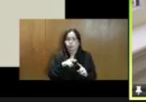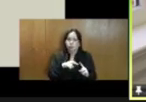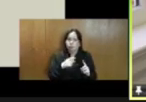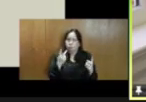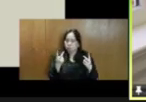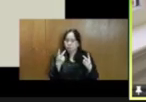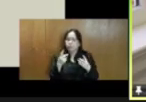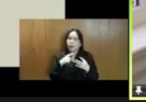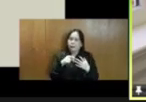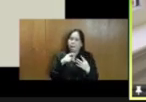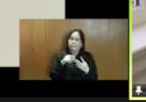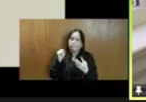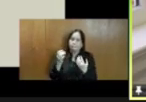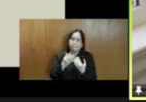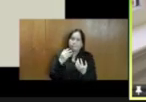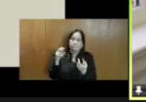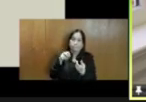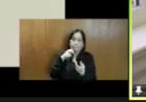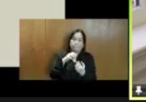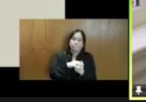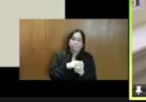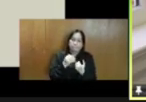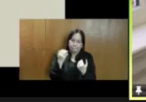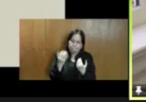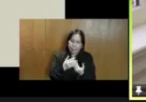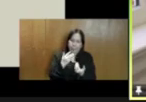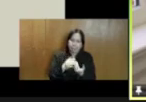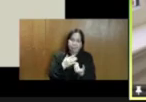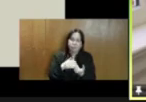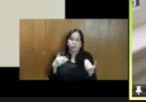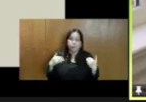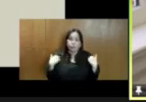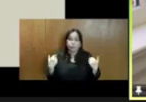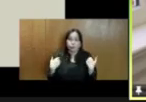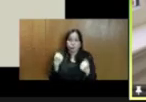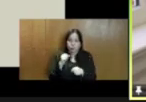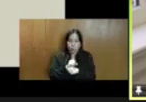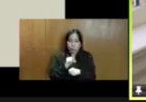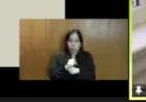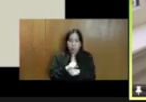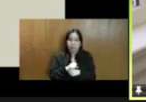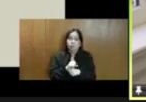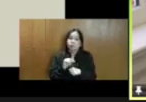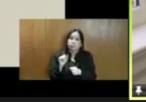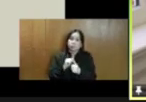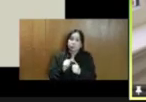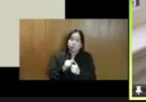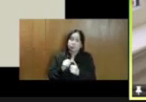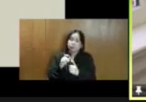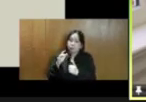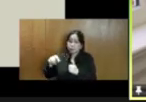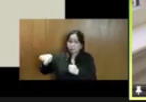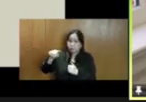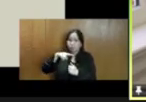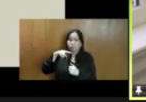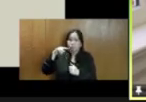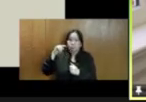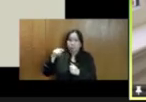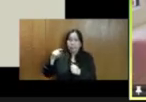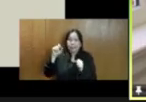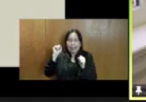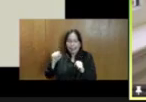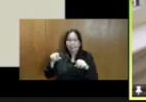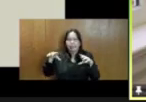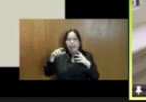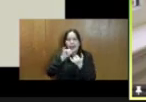lots more transitions in general for younger workers. And so those sorts of workers are not only more likely to